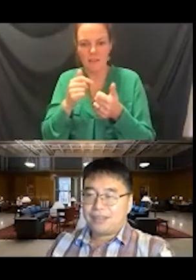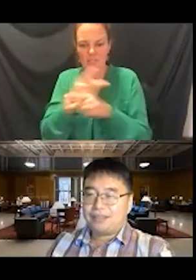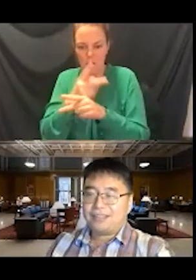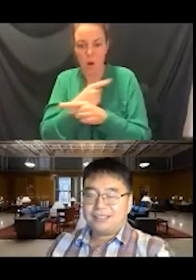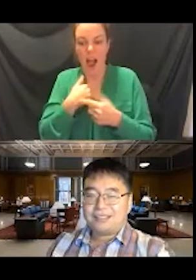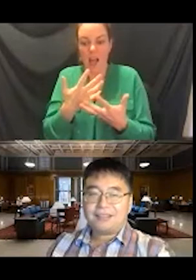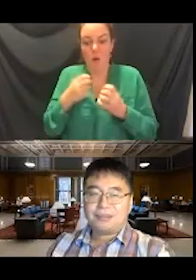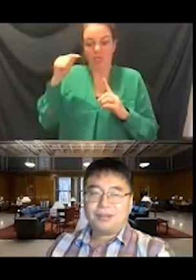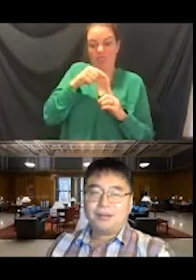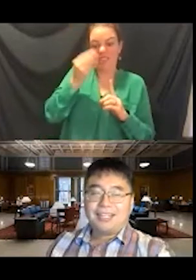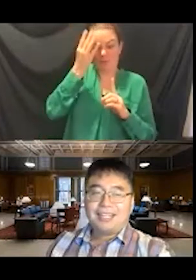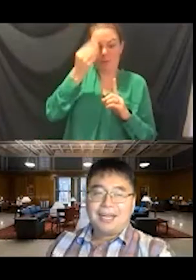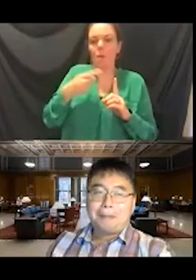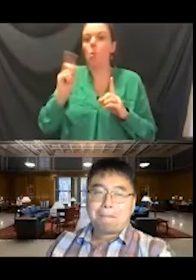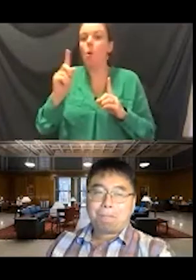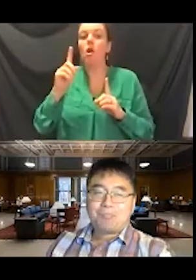resides within the system. So,